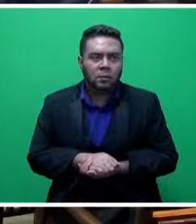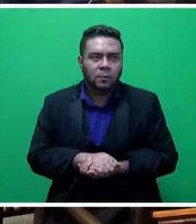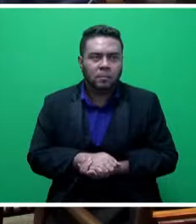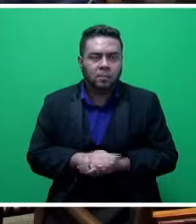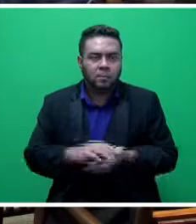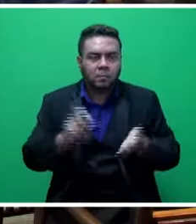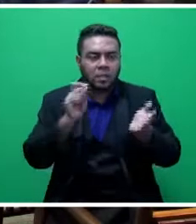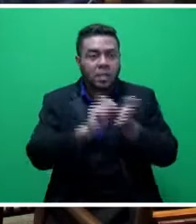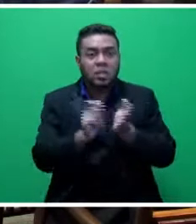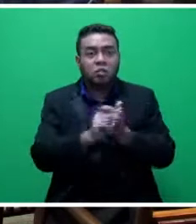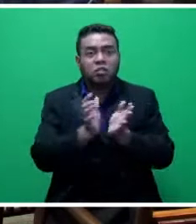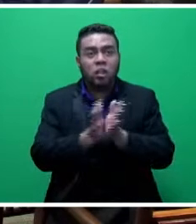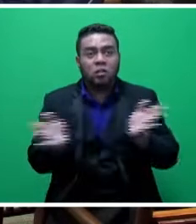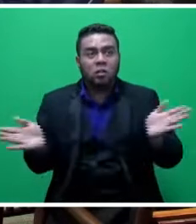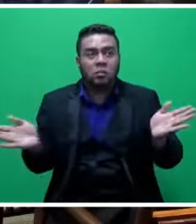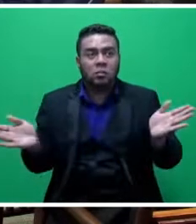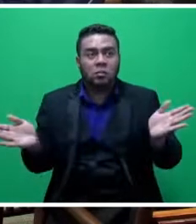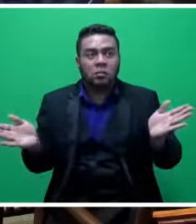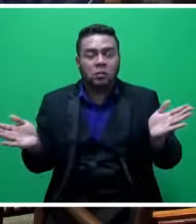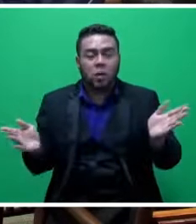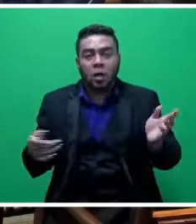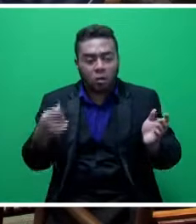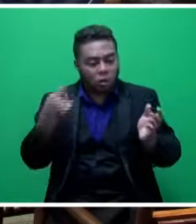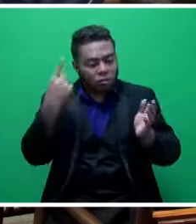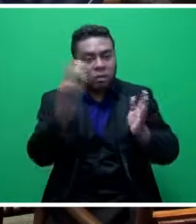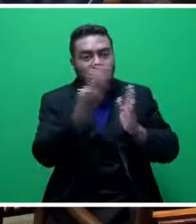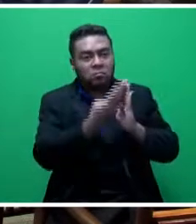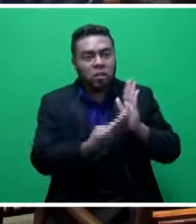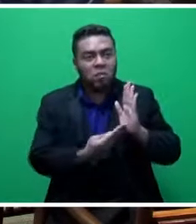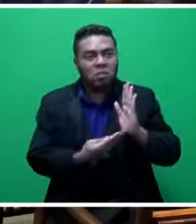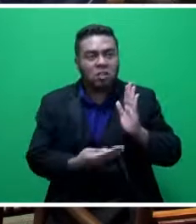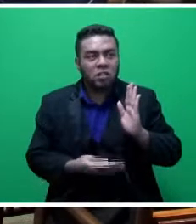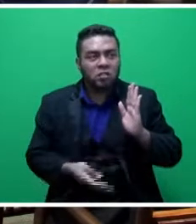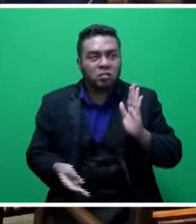Secretary General. Consideration of bills.